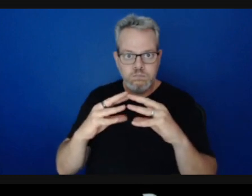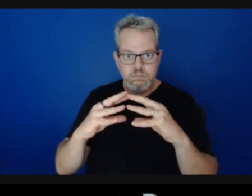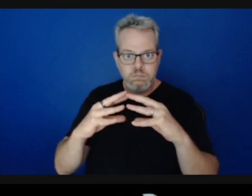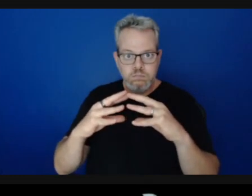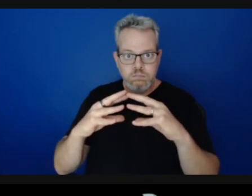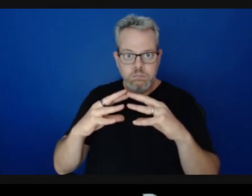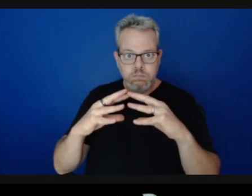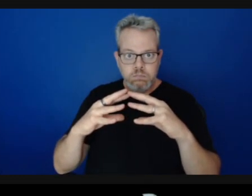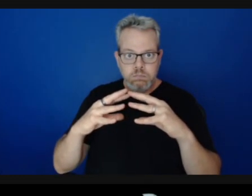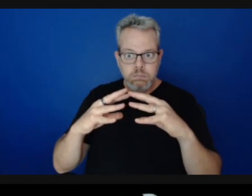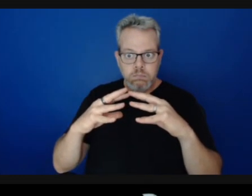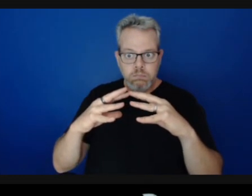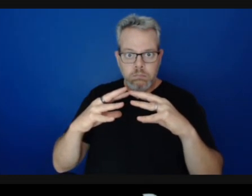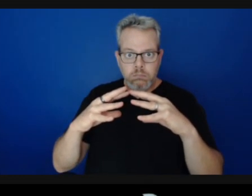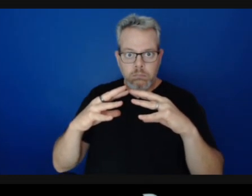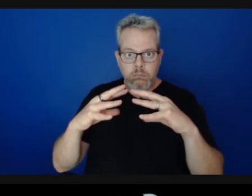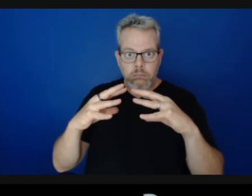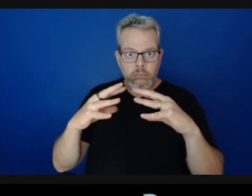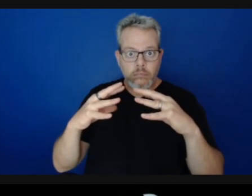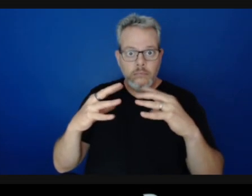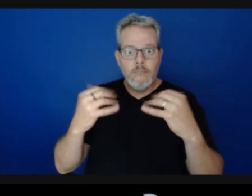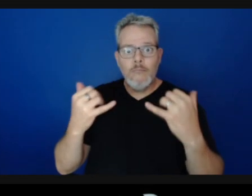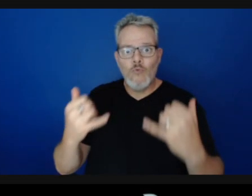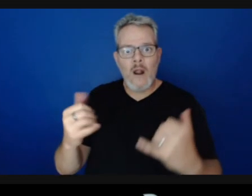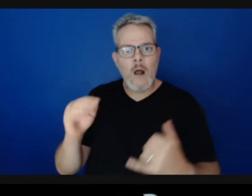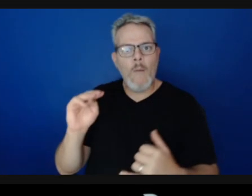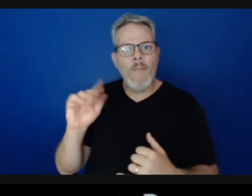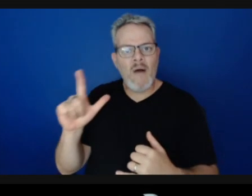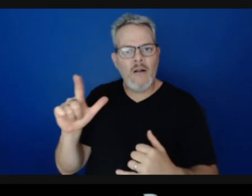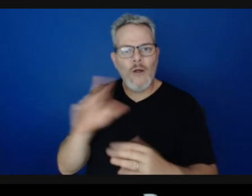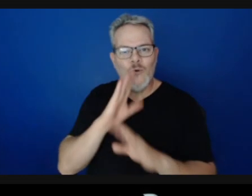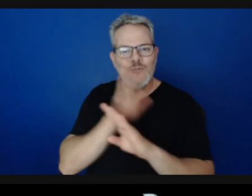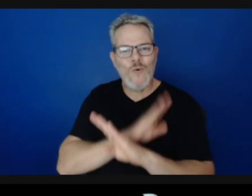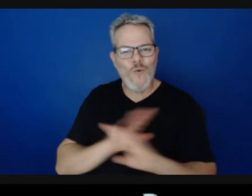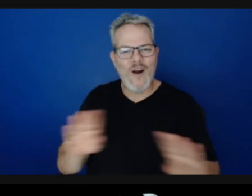and pretty quiet on Mauna Loa as well. And that's our volcano summary for this week.